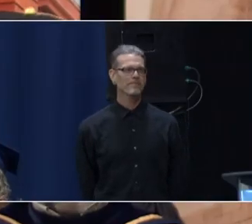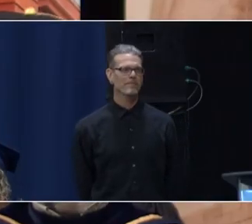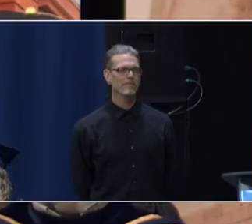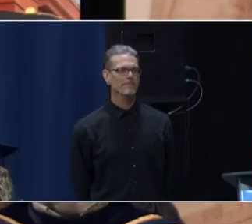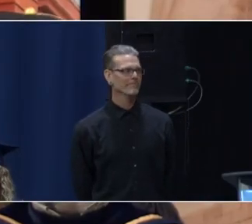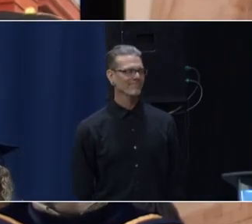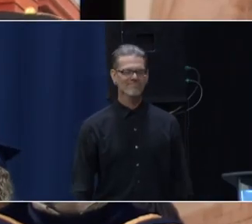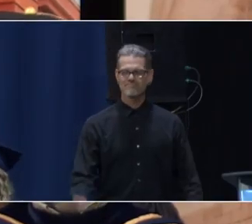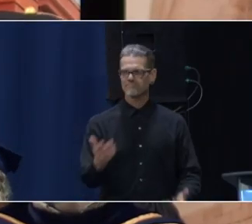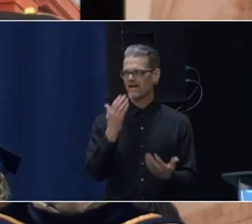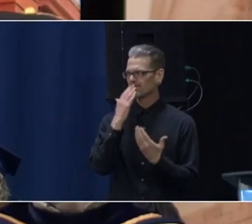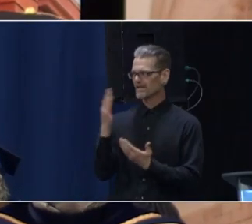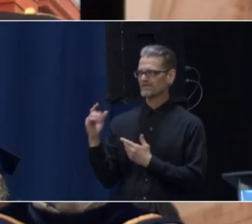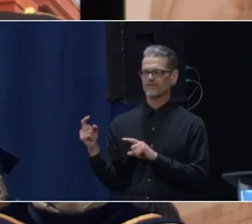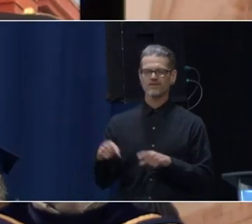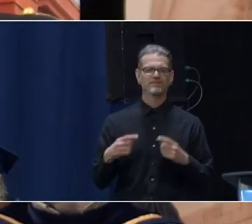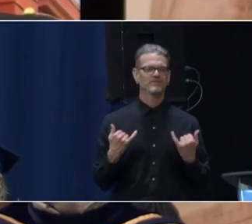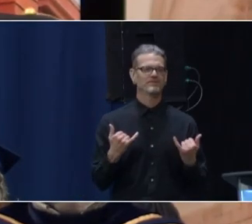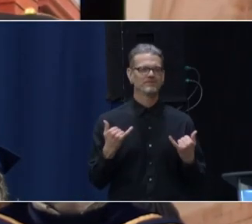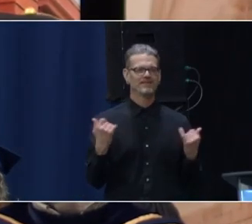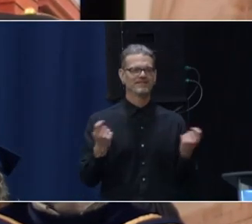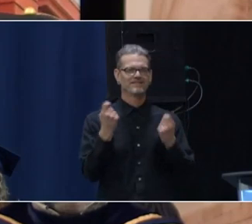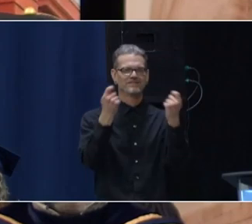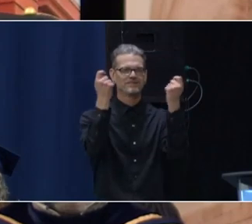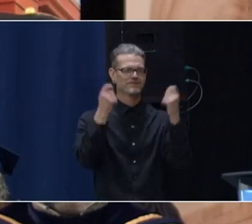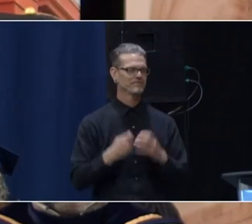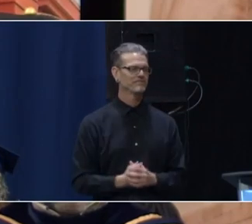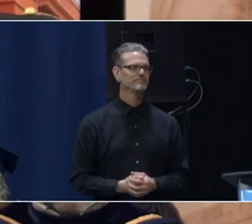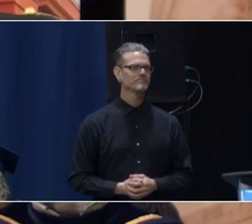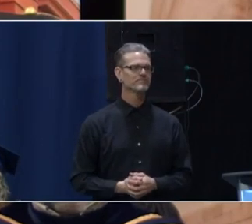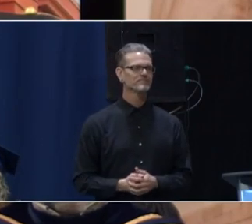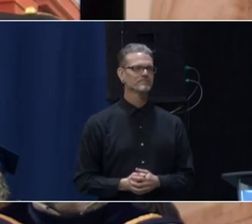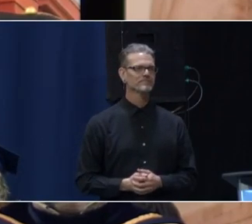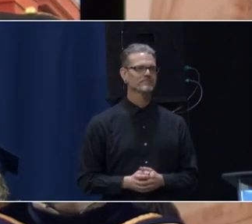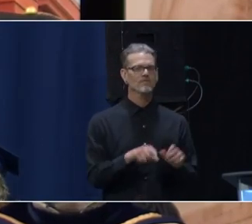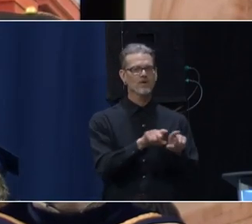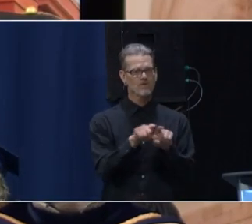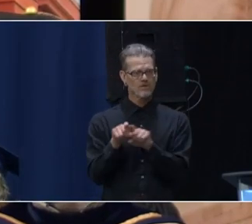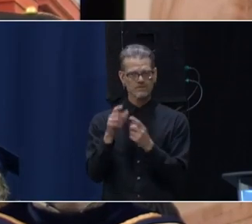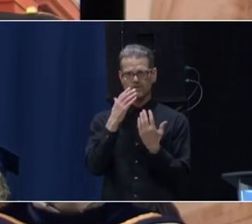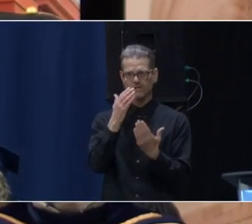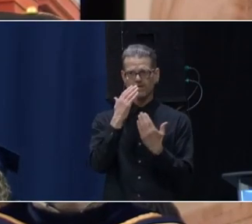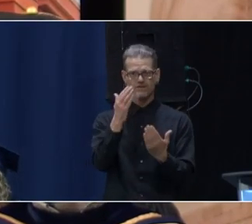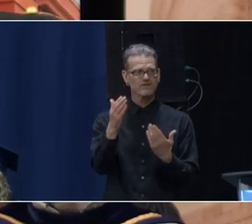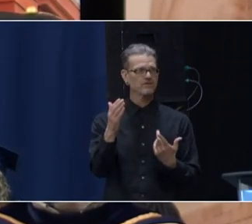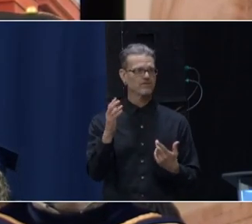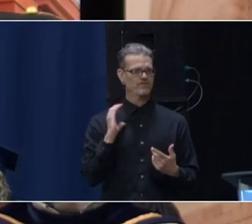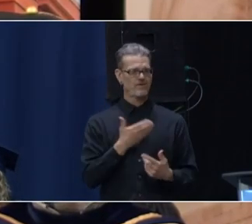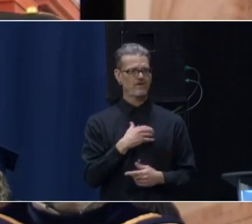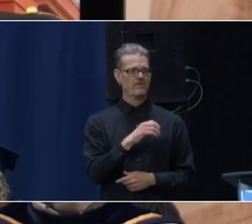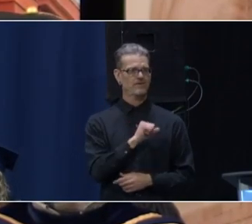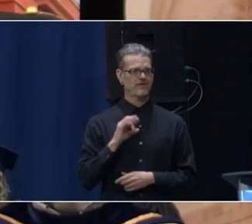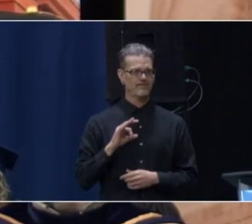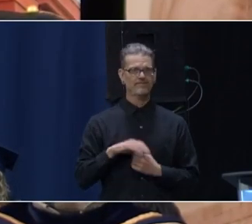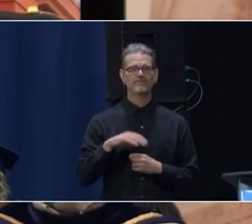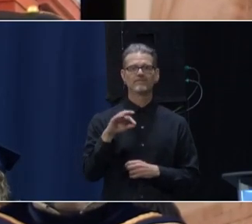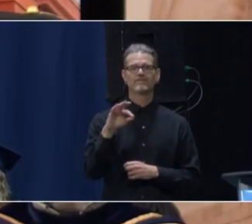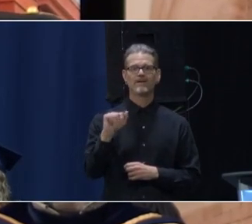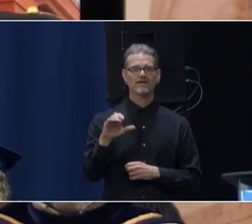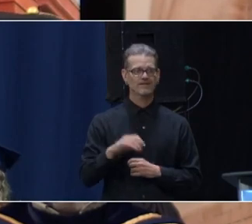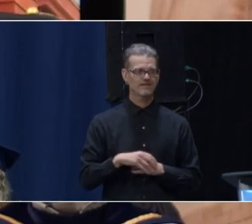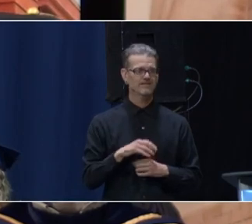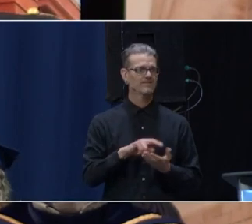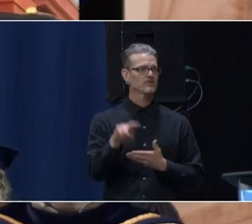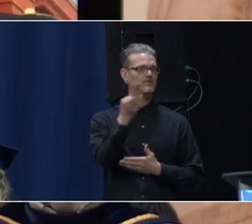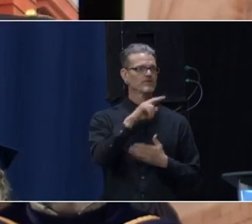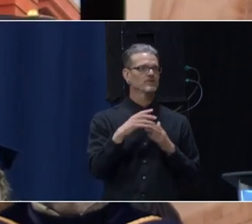Thank you for joining today's celebration. Thank you also to the dedicated staff, faculty, and